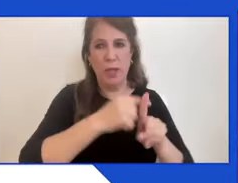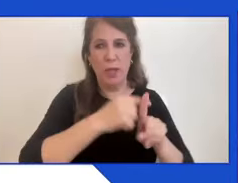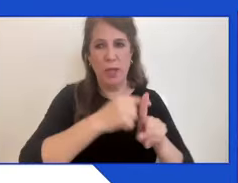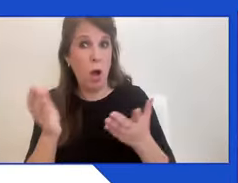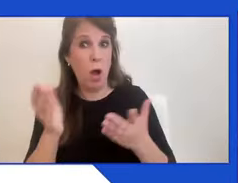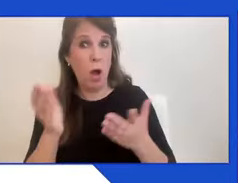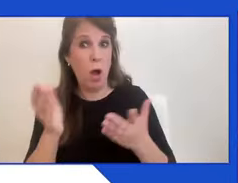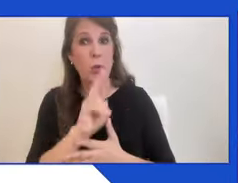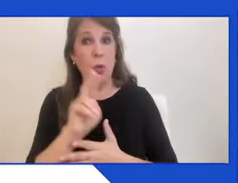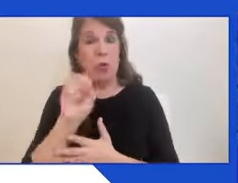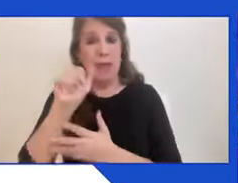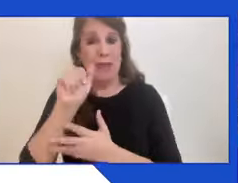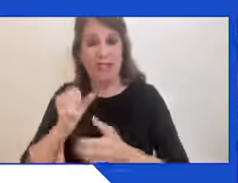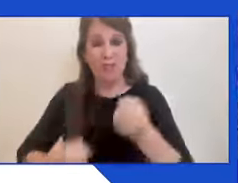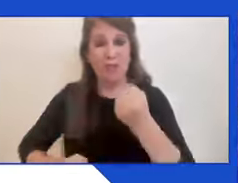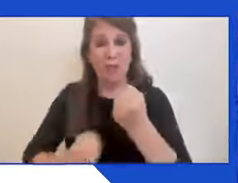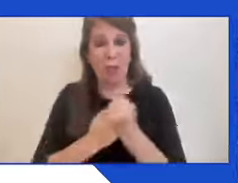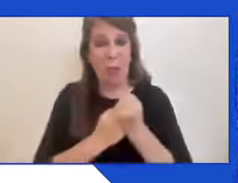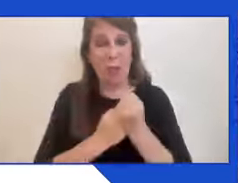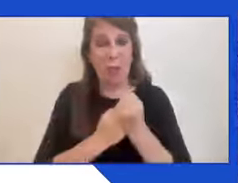forever, forever.